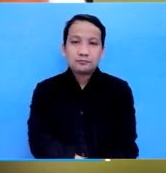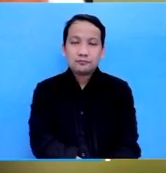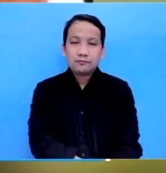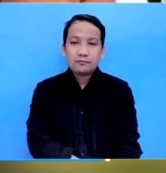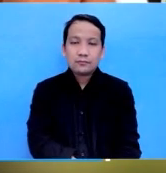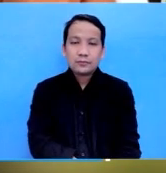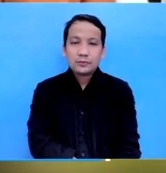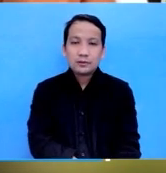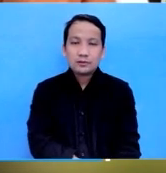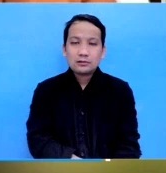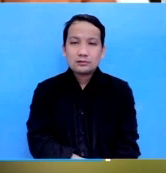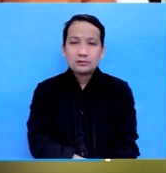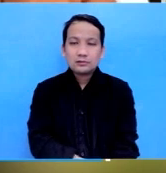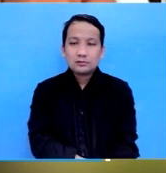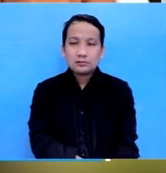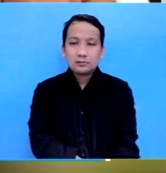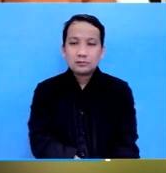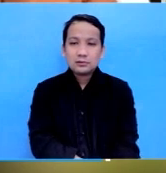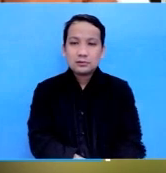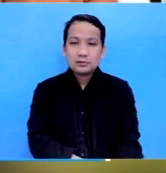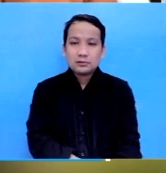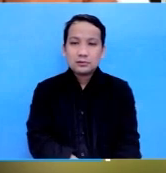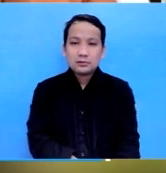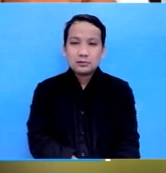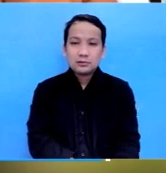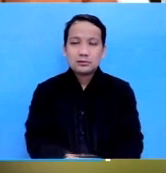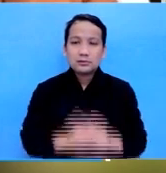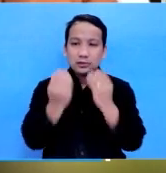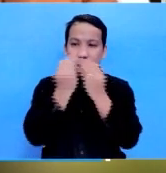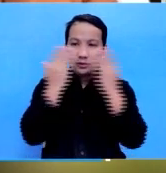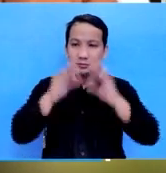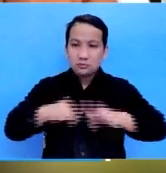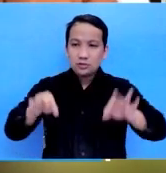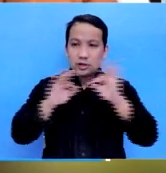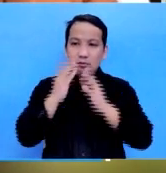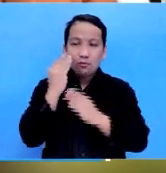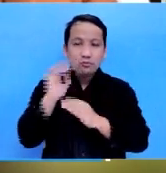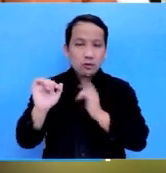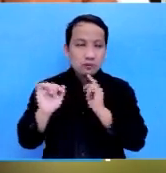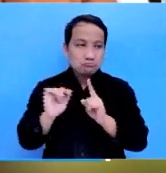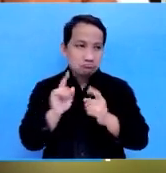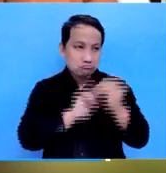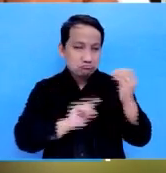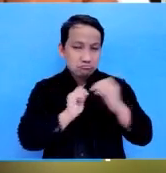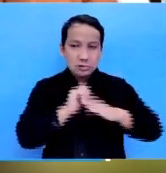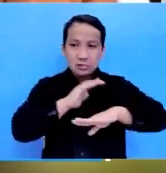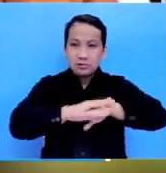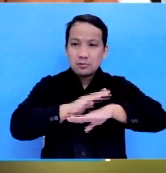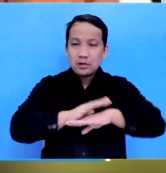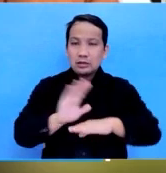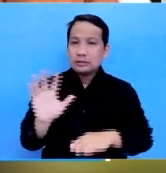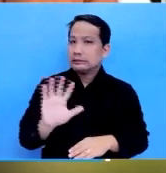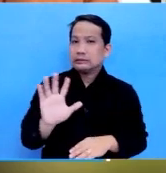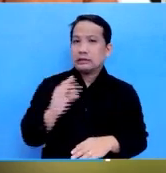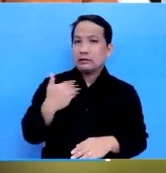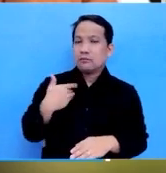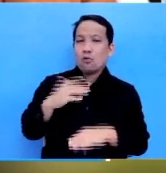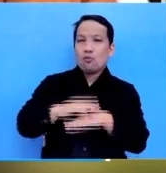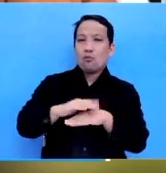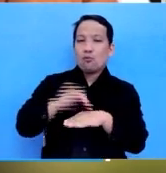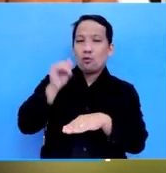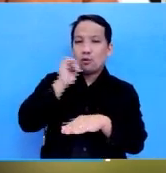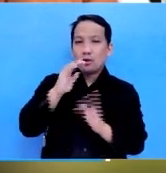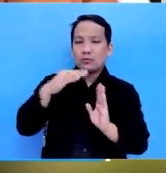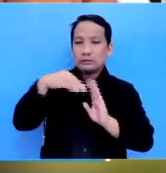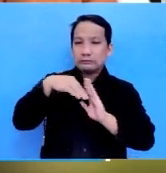Gretchen, and that's why it's important to put proper context dito. In terms of being alarmed, hindi tayo alarmed kasi